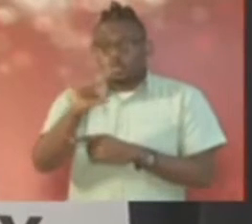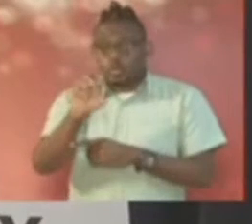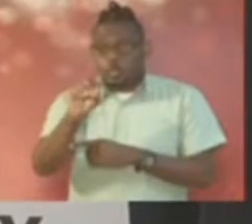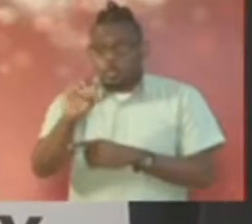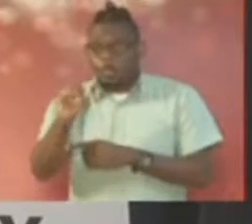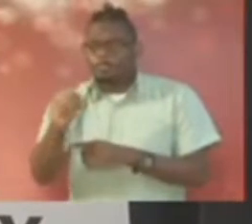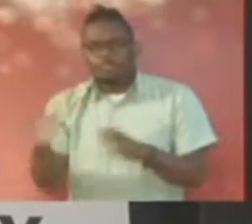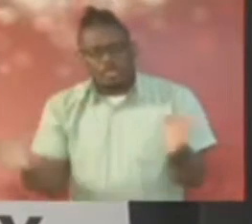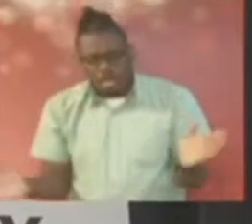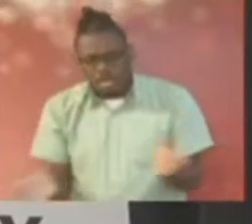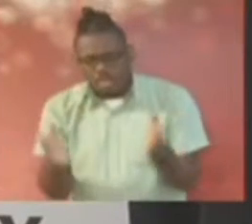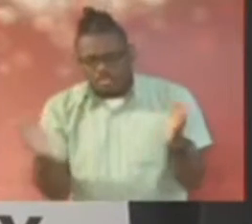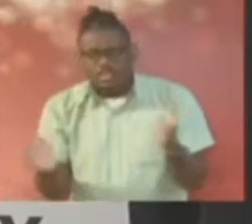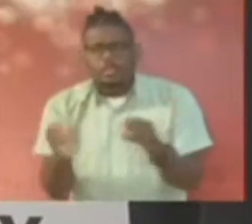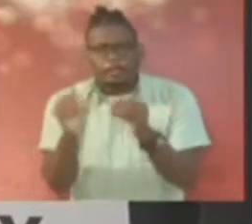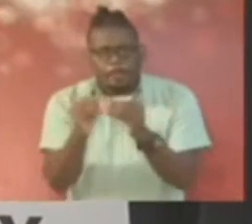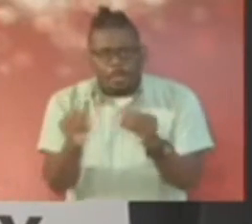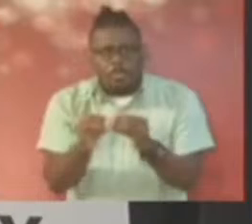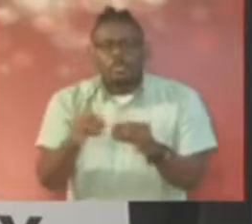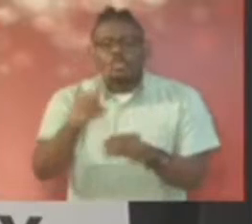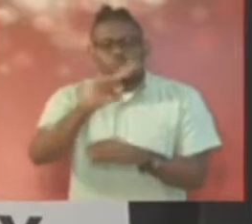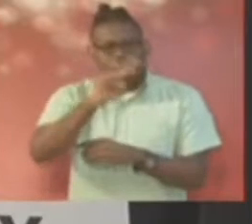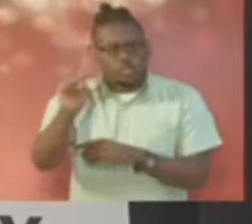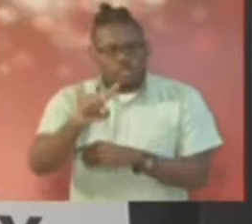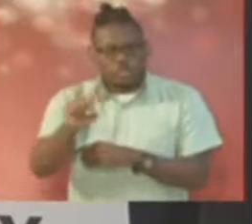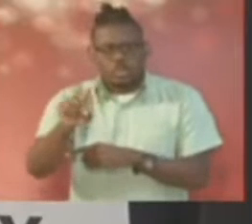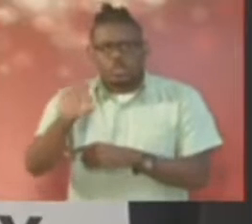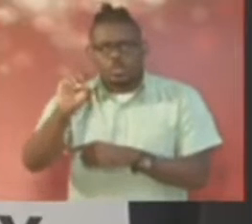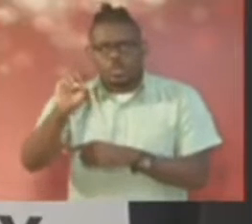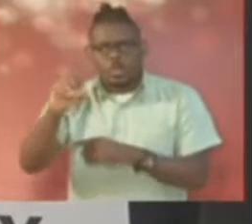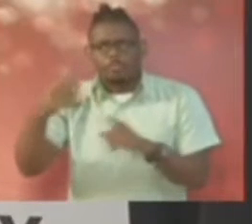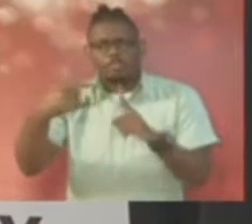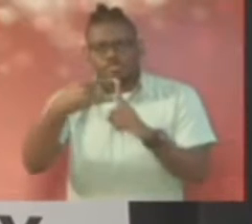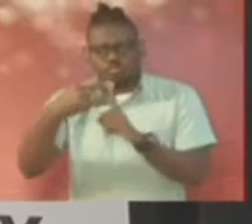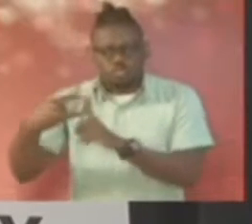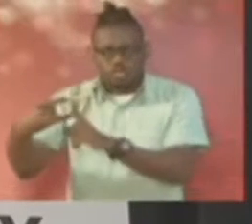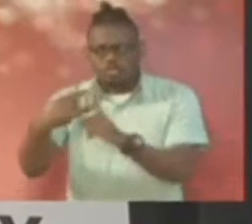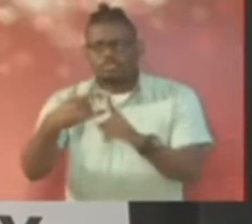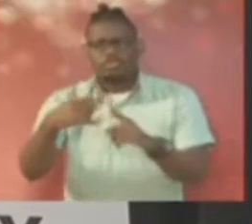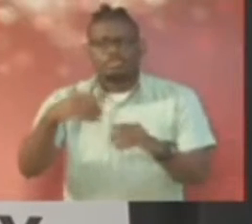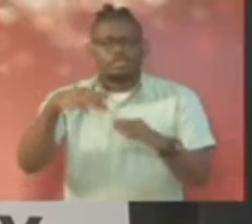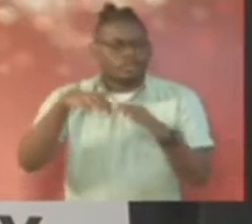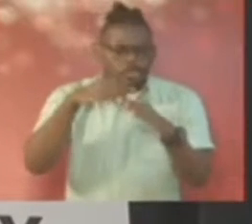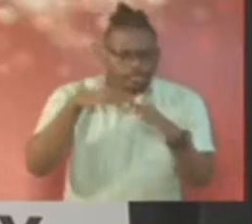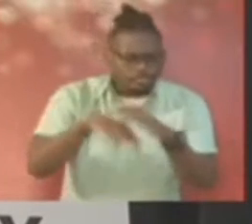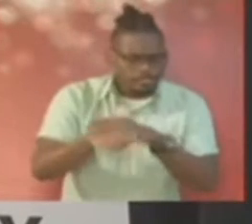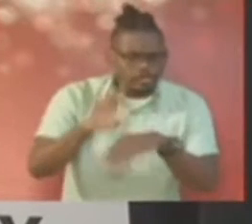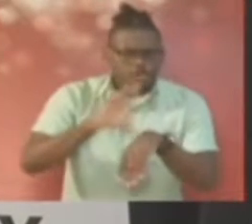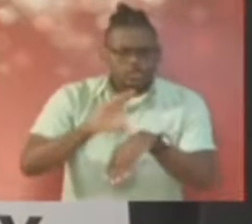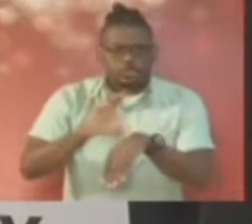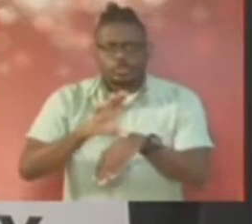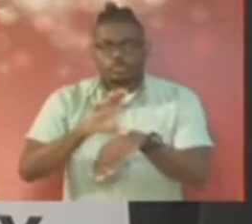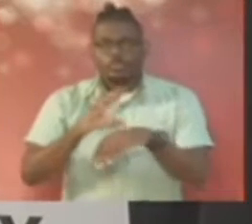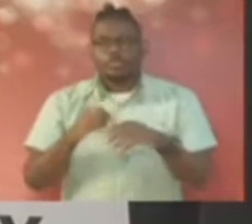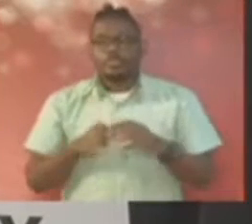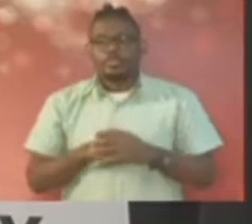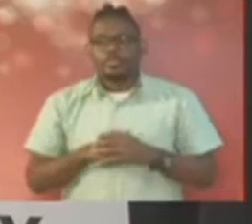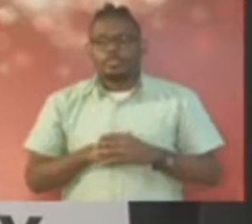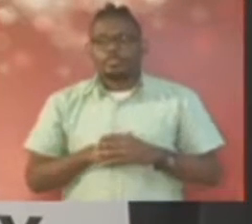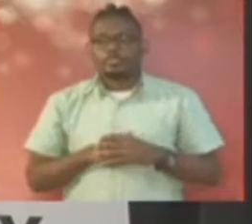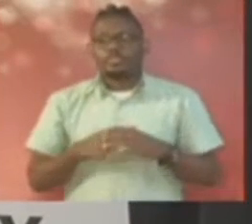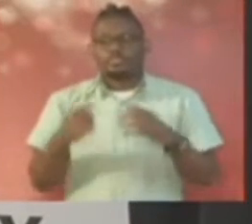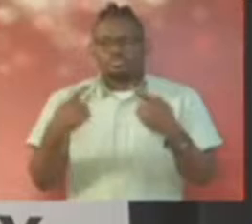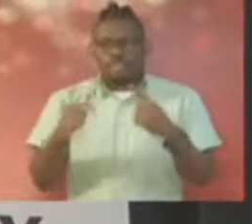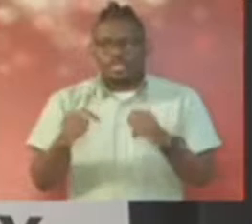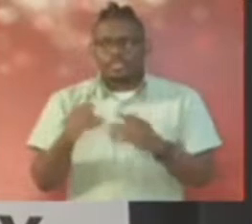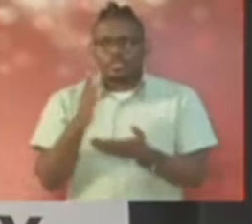the remote access platforms being utilized for any place where congregation physically can be replaced by congregation